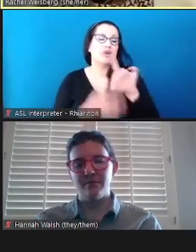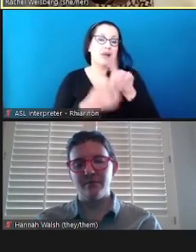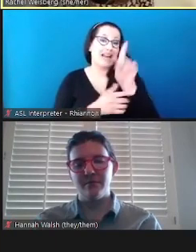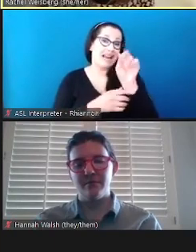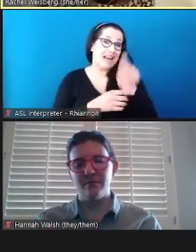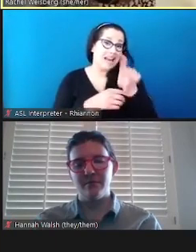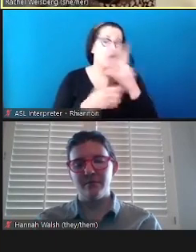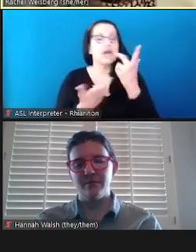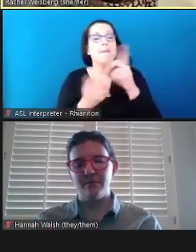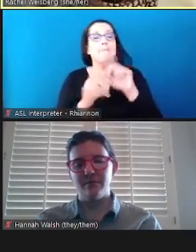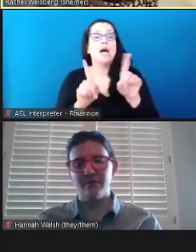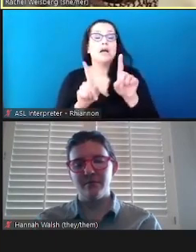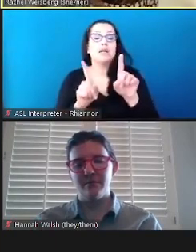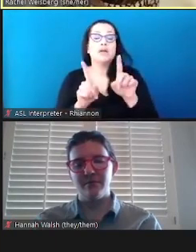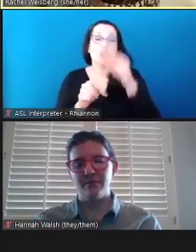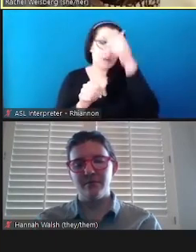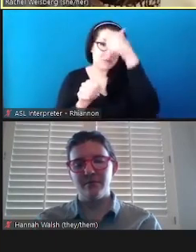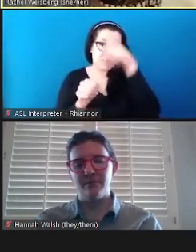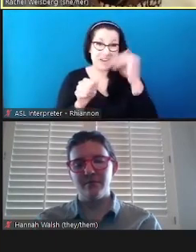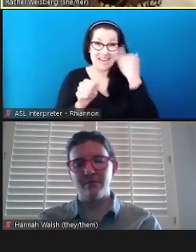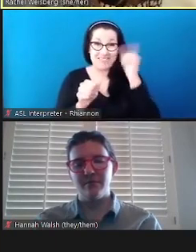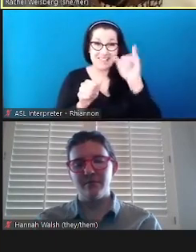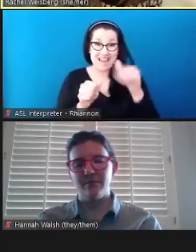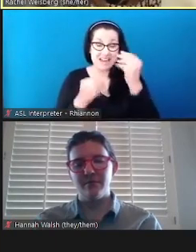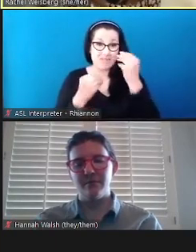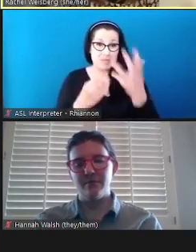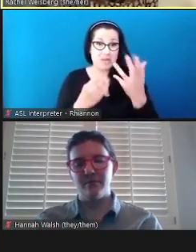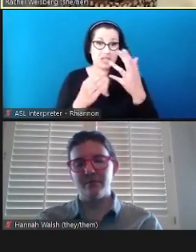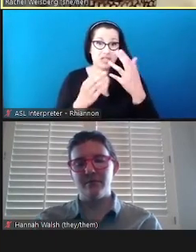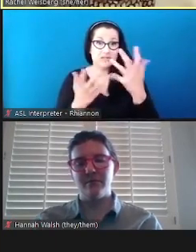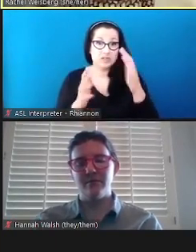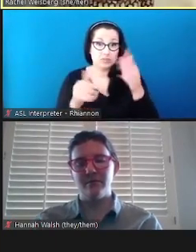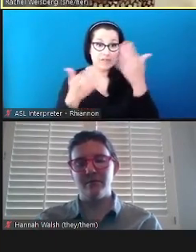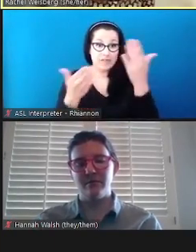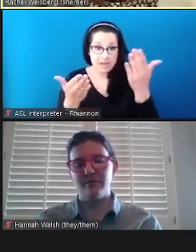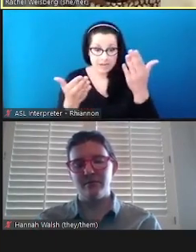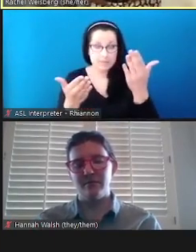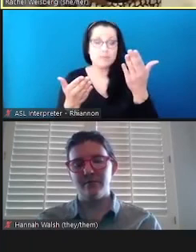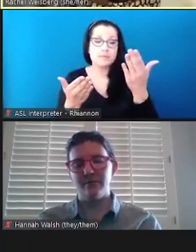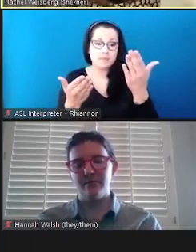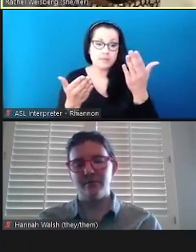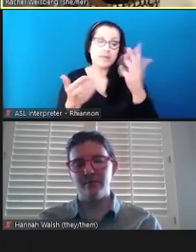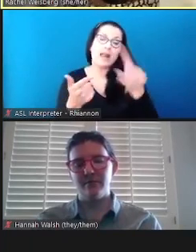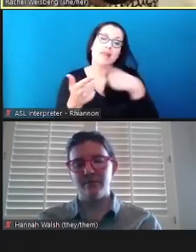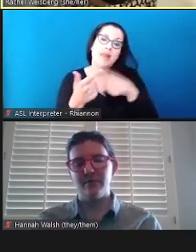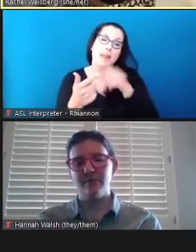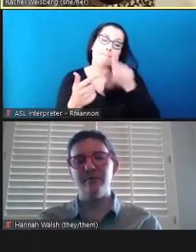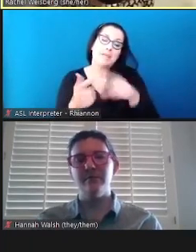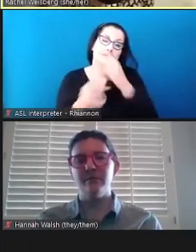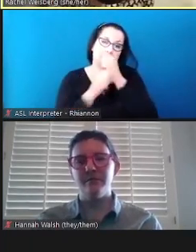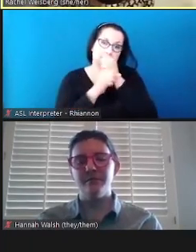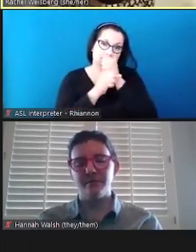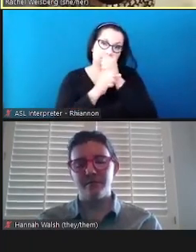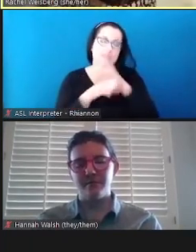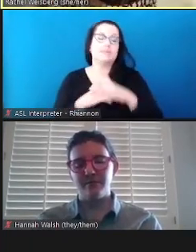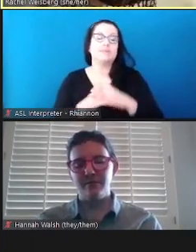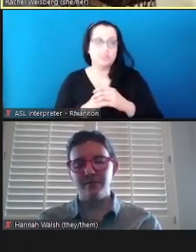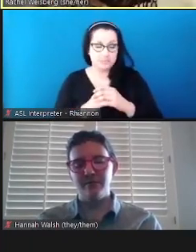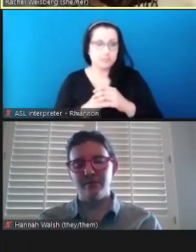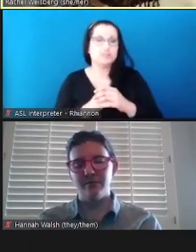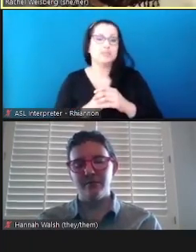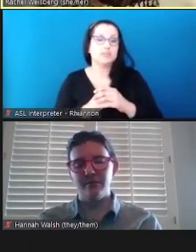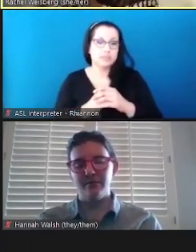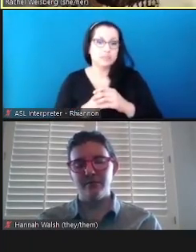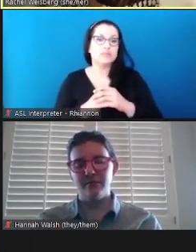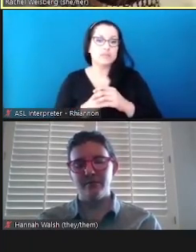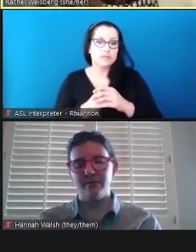course, remember that if that information is provided, then it has to be kept confidential, and